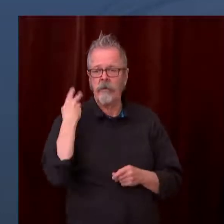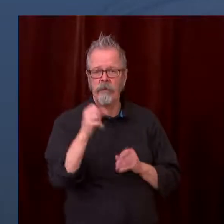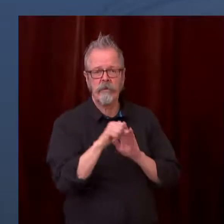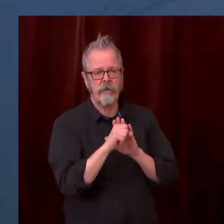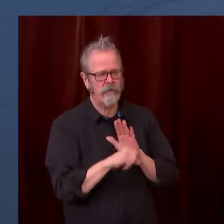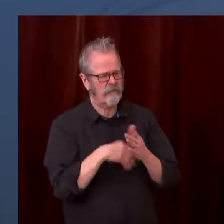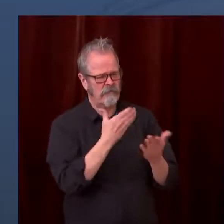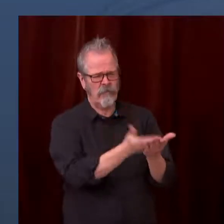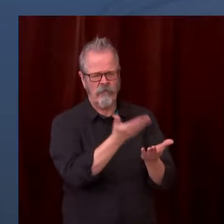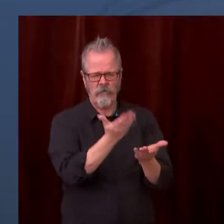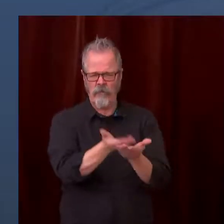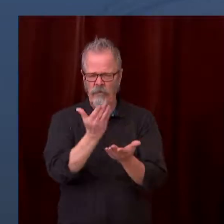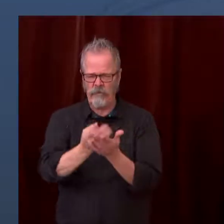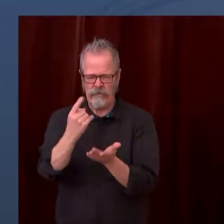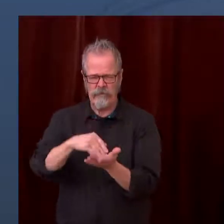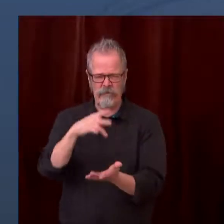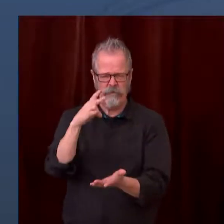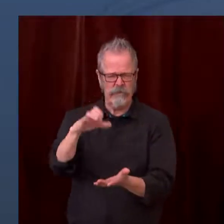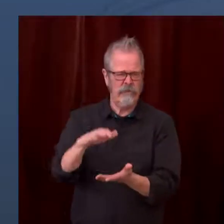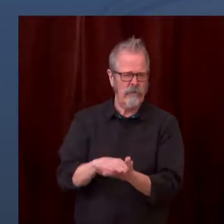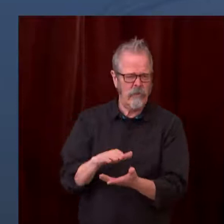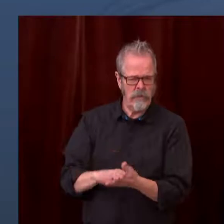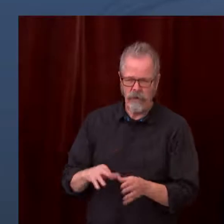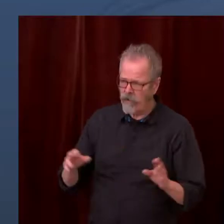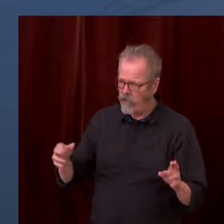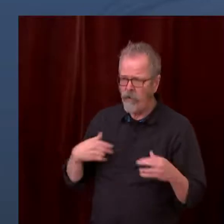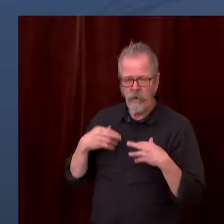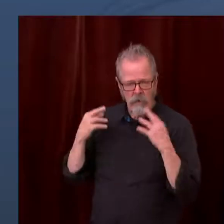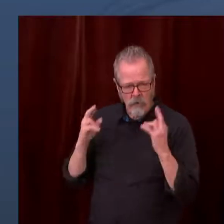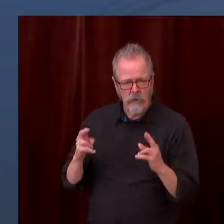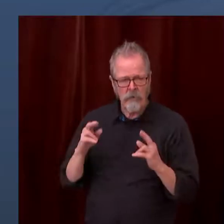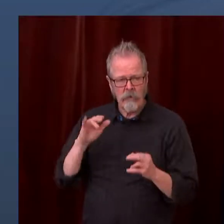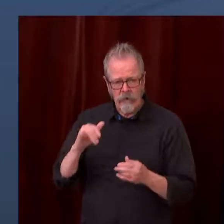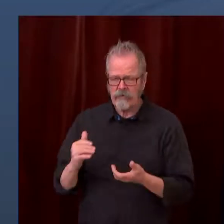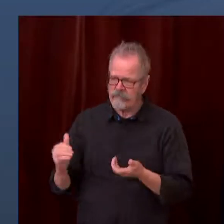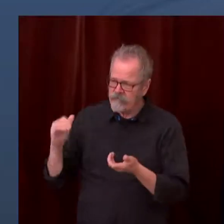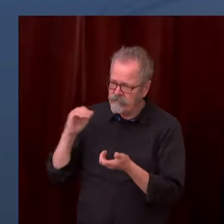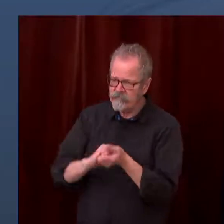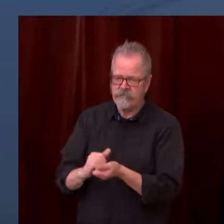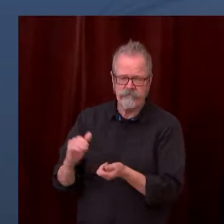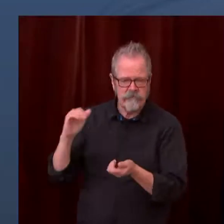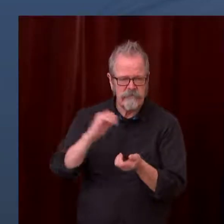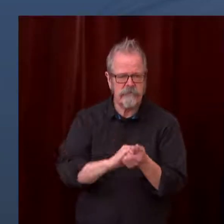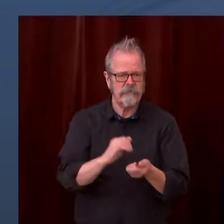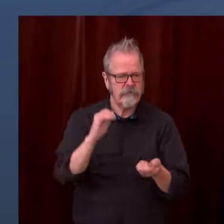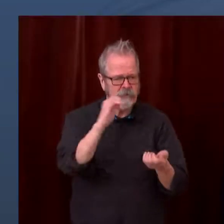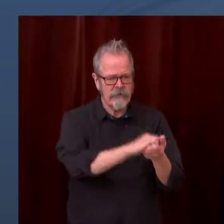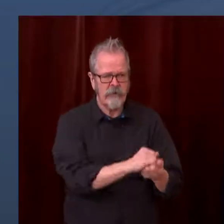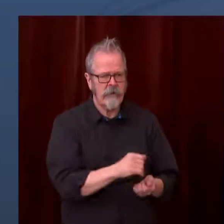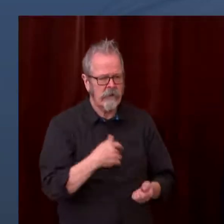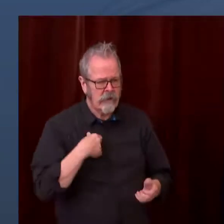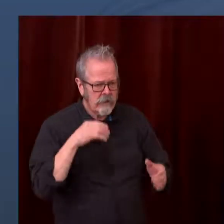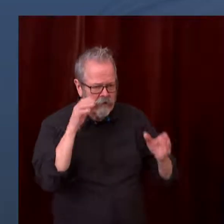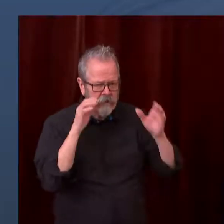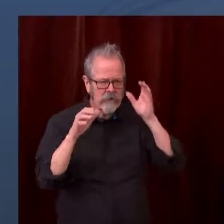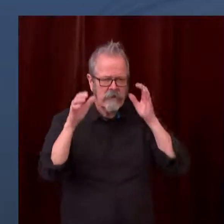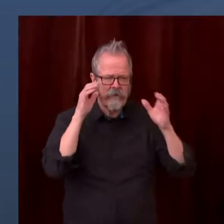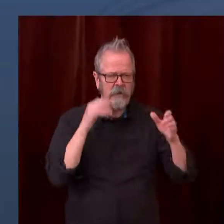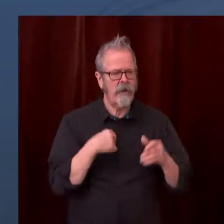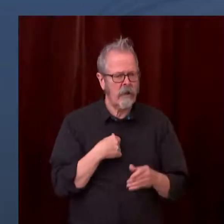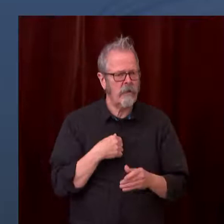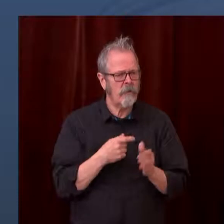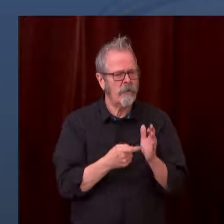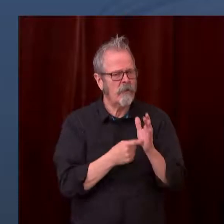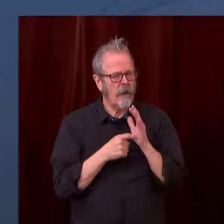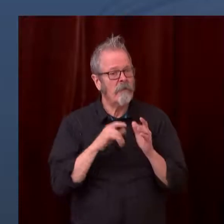mindful of the challenges we have, listen to their critiques that each side will make at the bargaining table, and let's find a way to